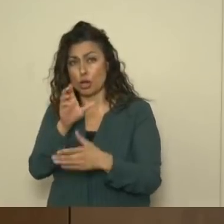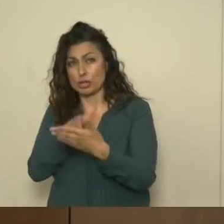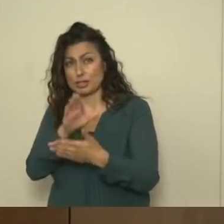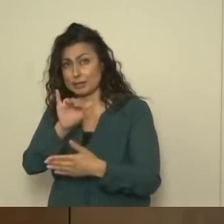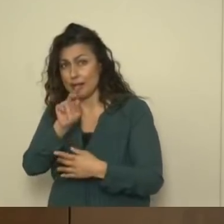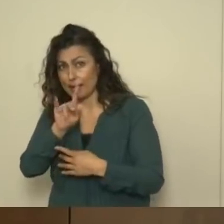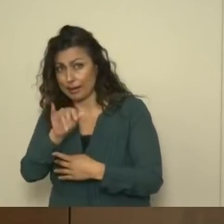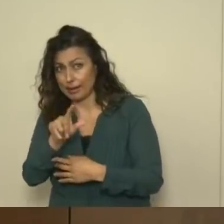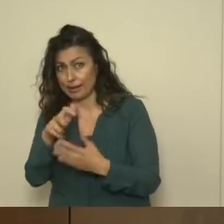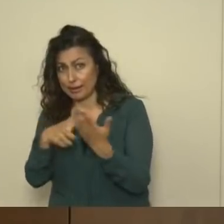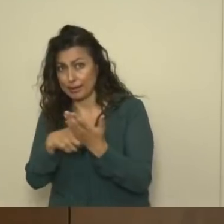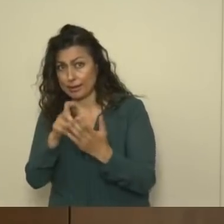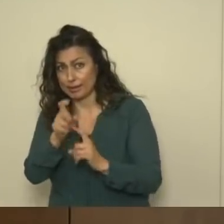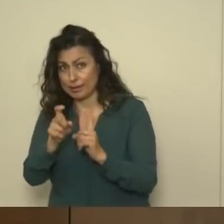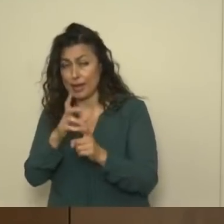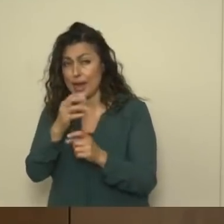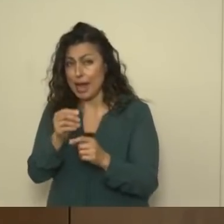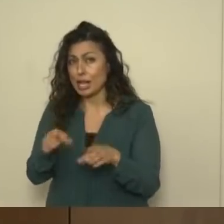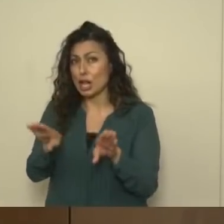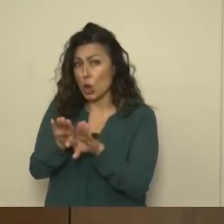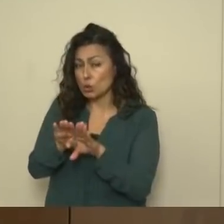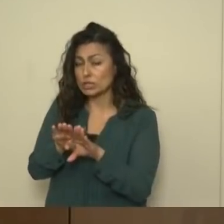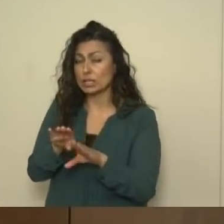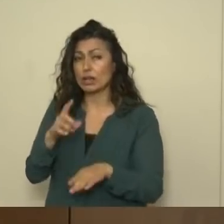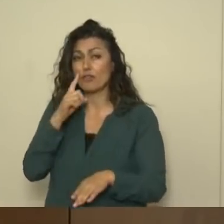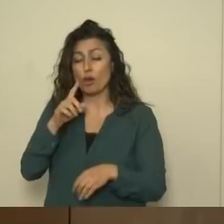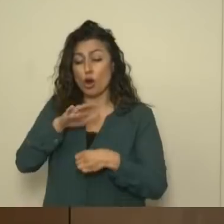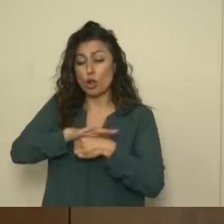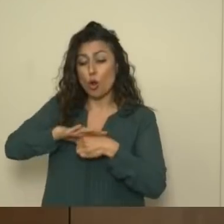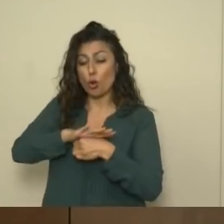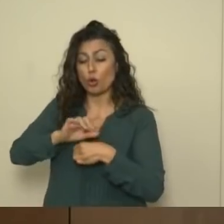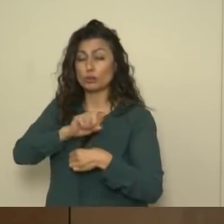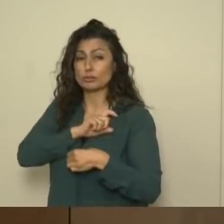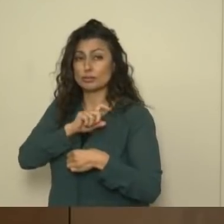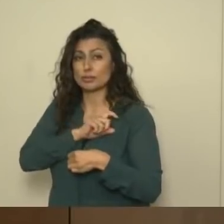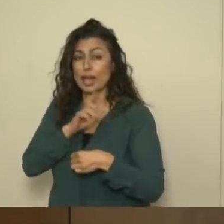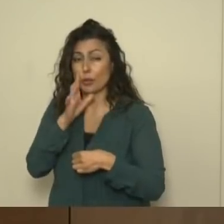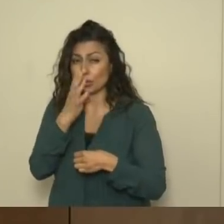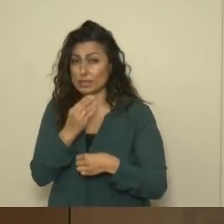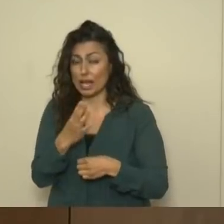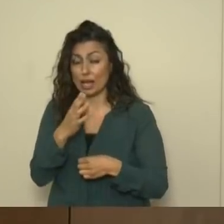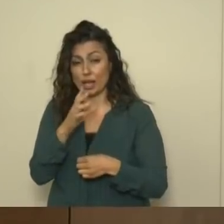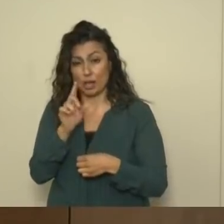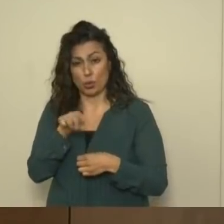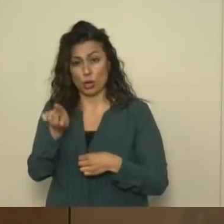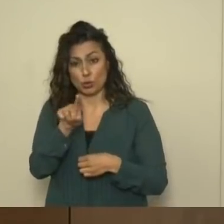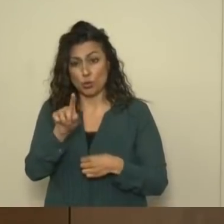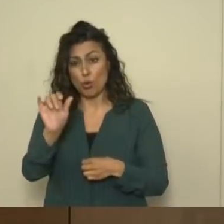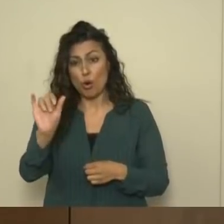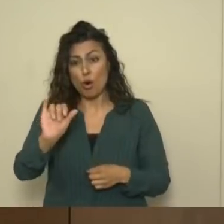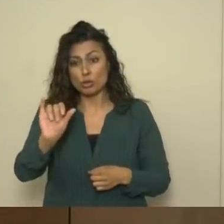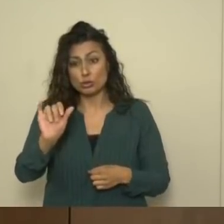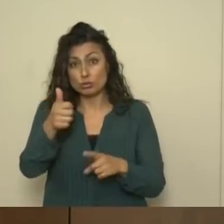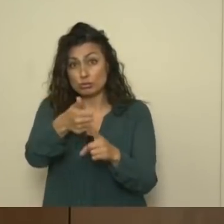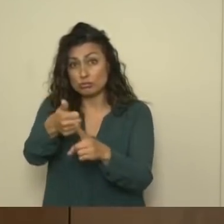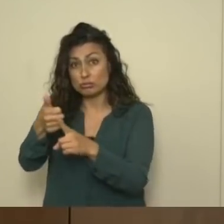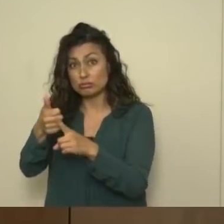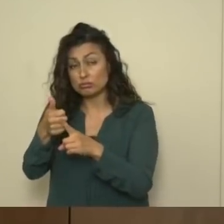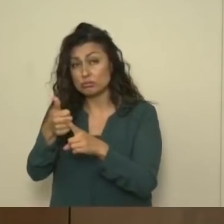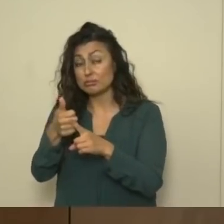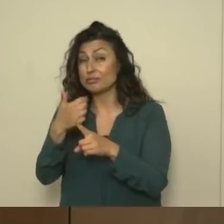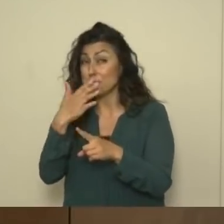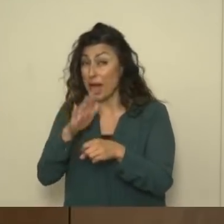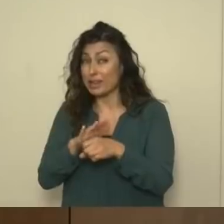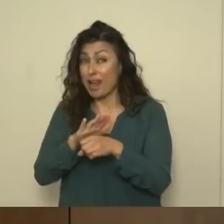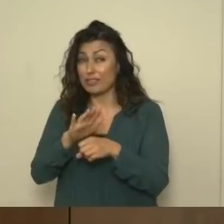are closing, and I will tell you this for local law enforcement, where you are also, it's bad enough